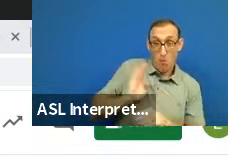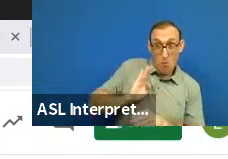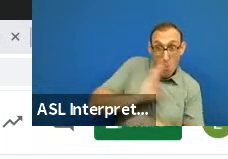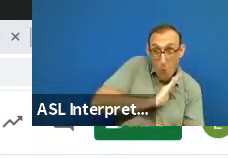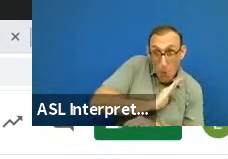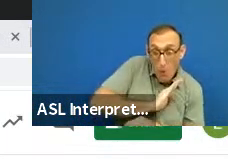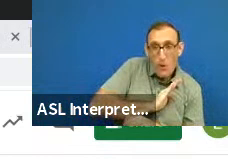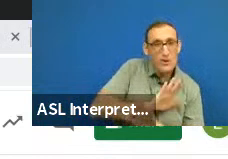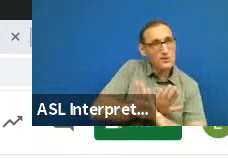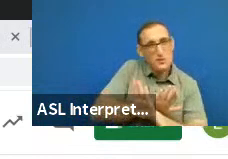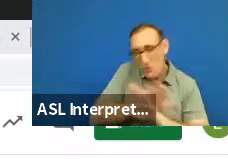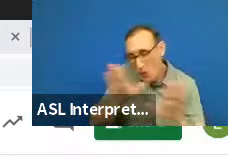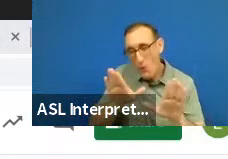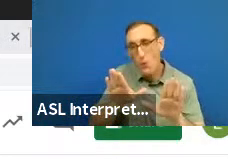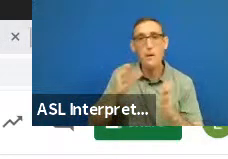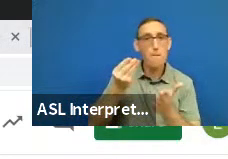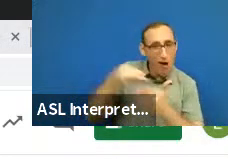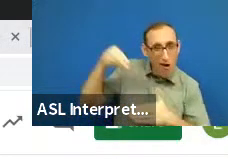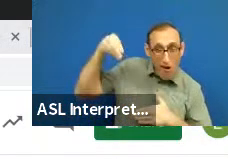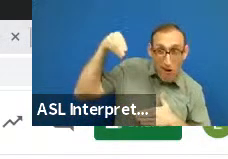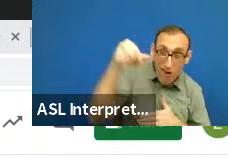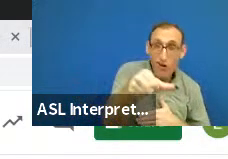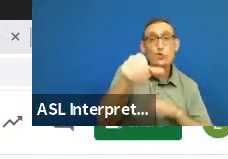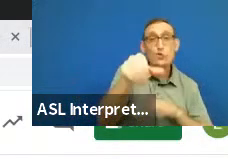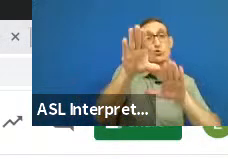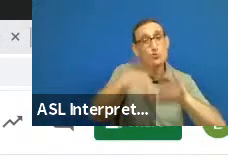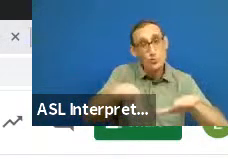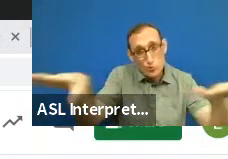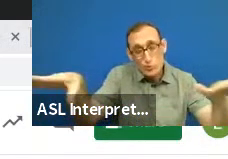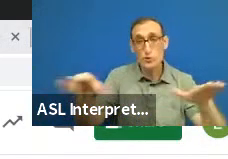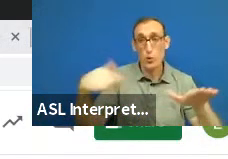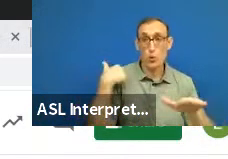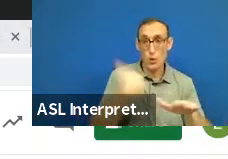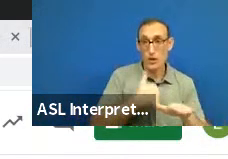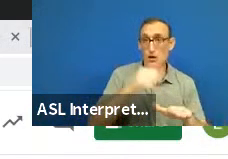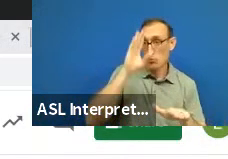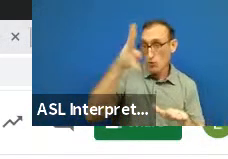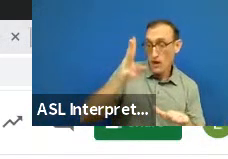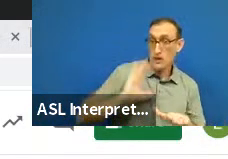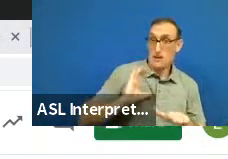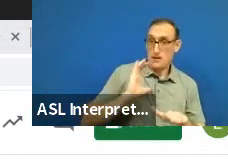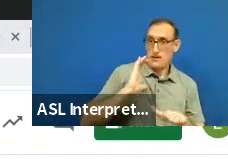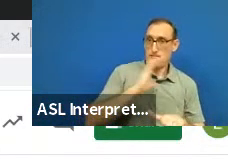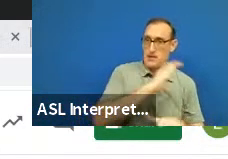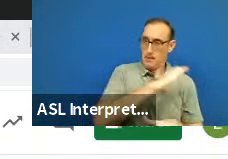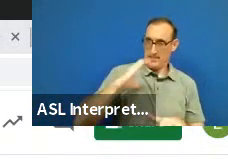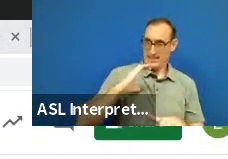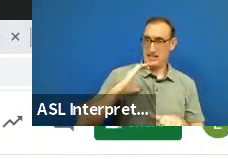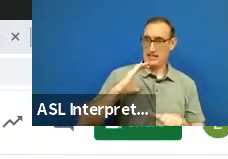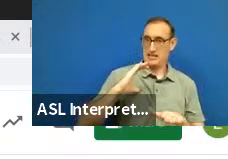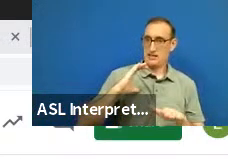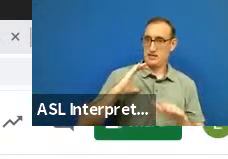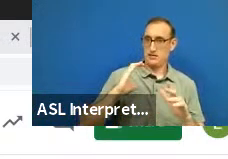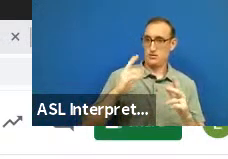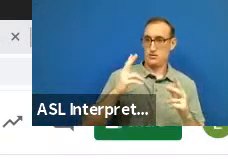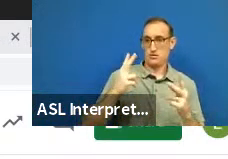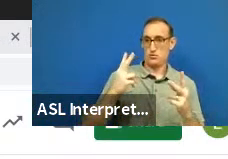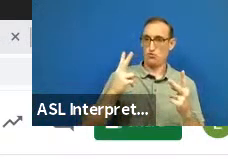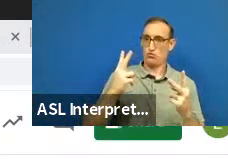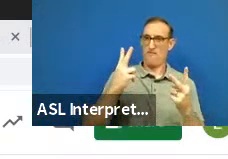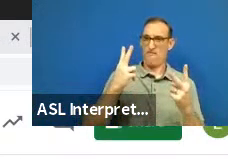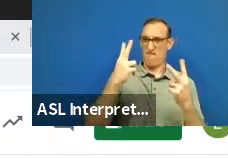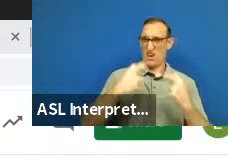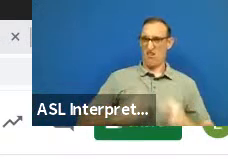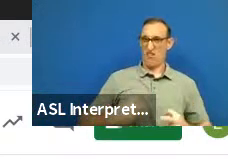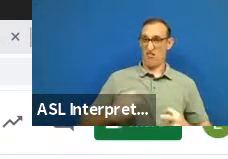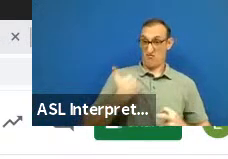the kids. We should create a committee to evaluate ourselves. We don't need to be spending a huge amount of money. Dr. Anderson says